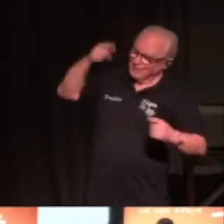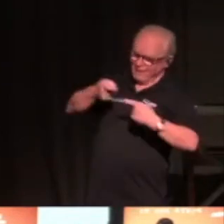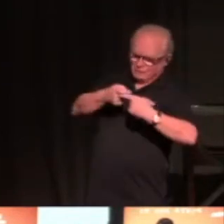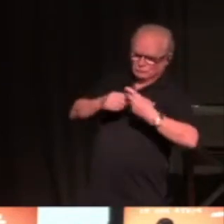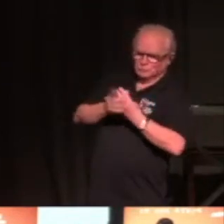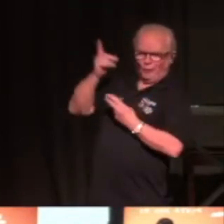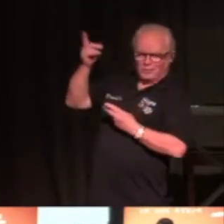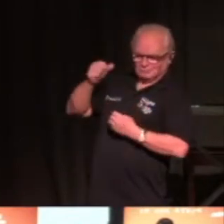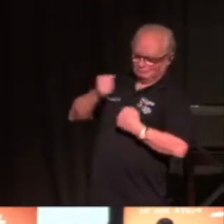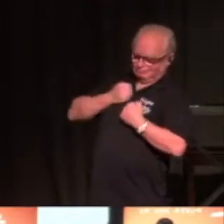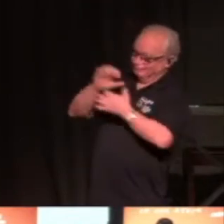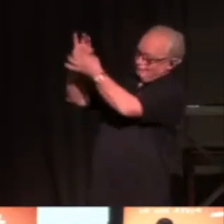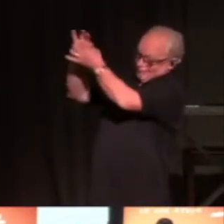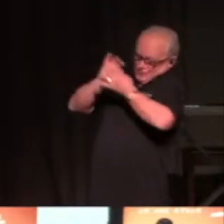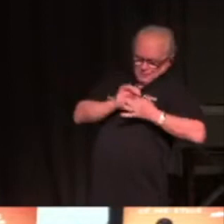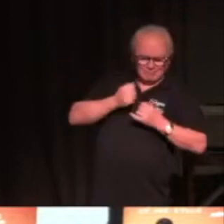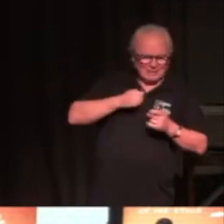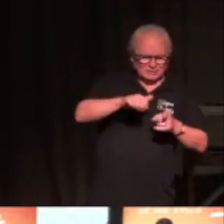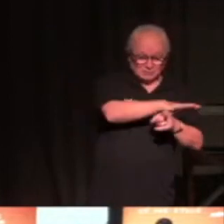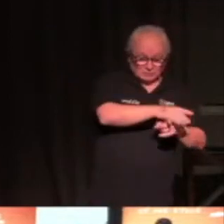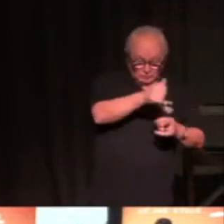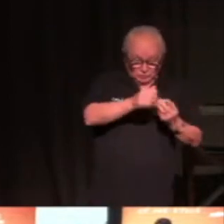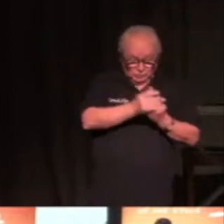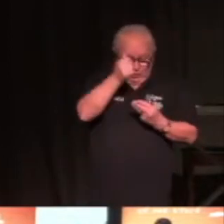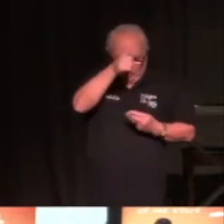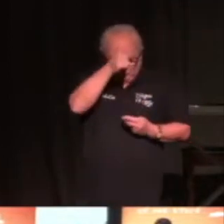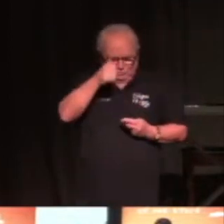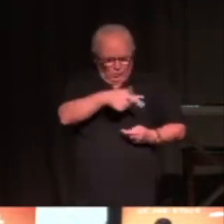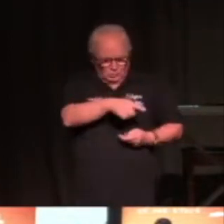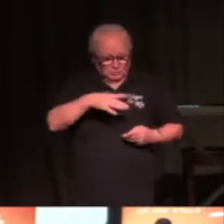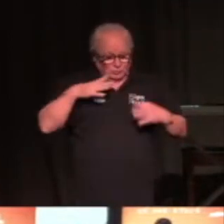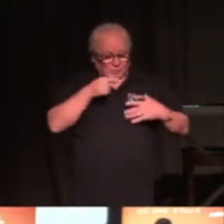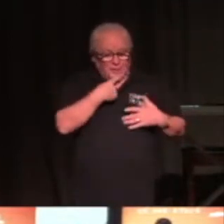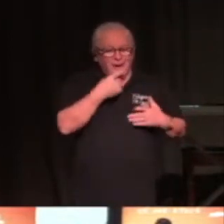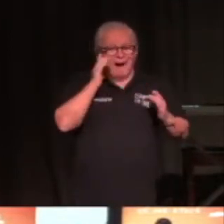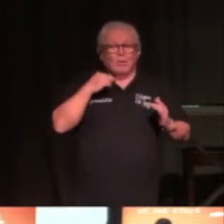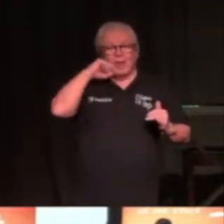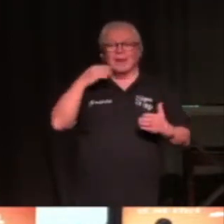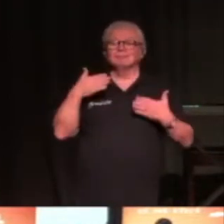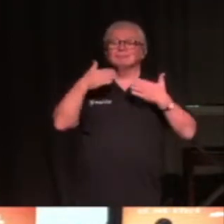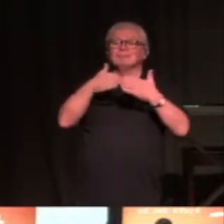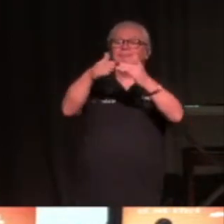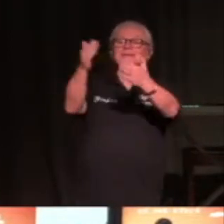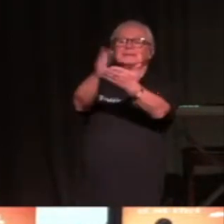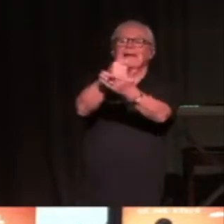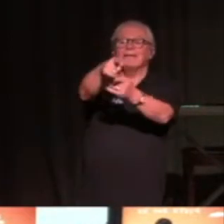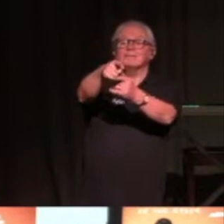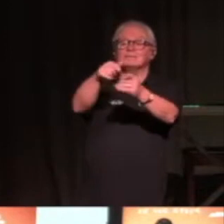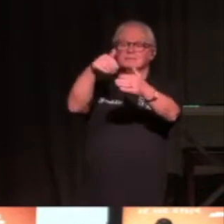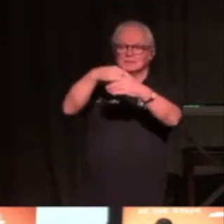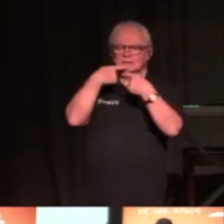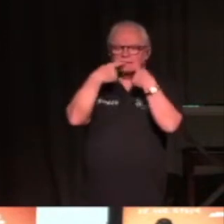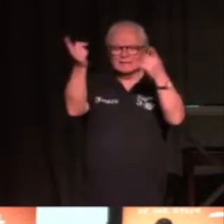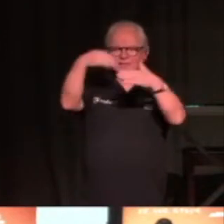for his circumstance. God has told him, and he must testify in Rome. And Paul now goes into a time of prayer and